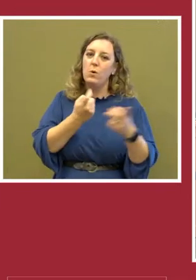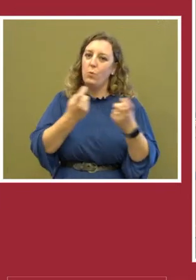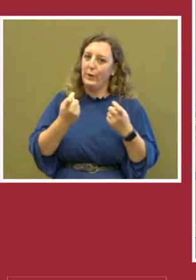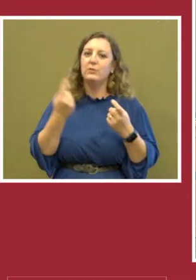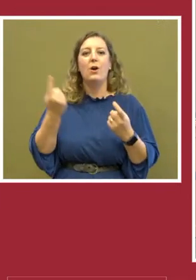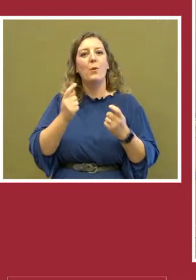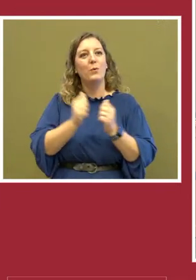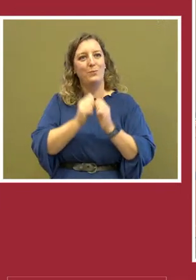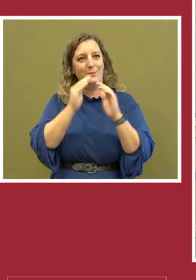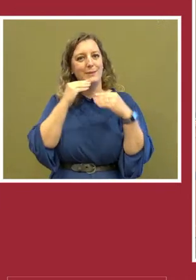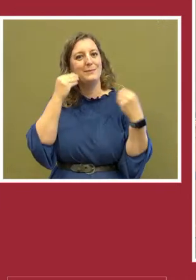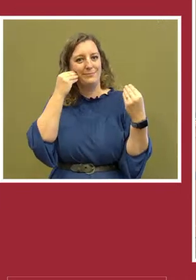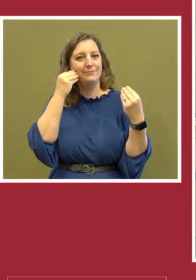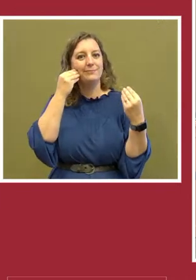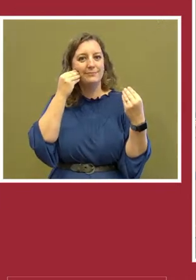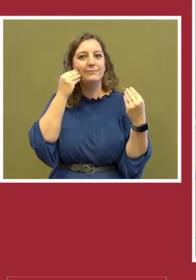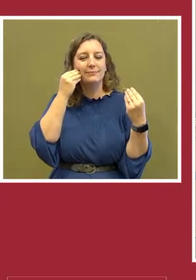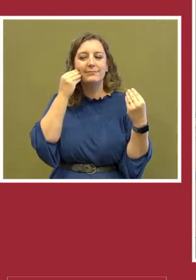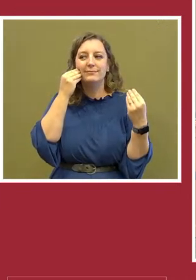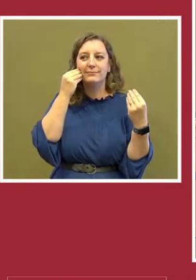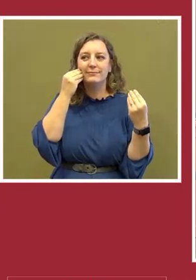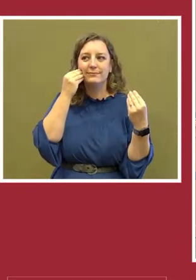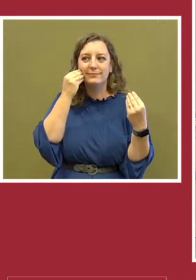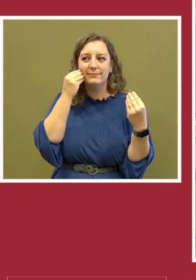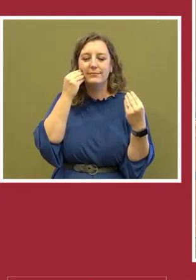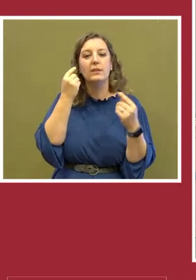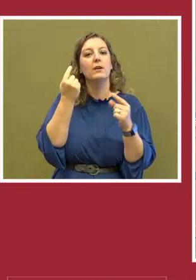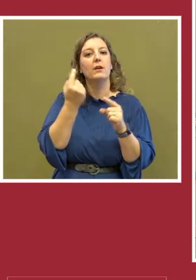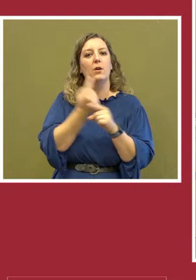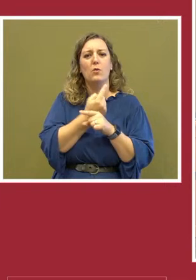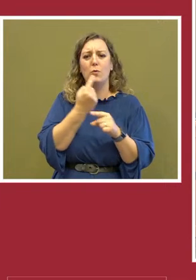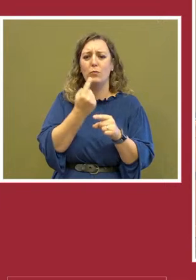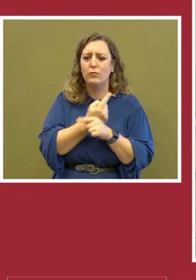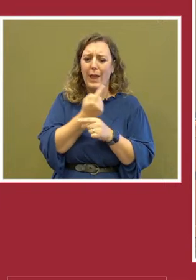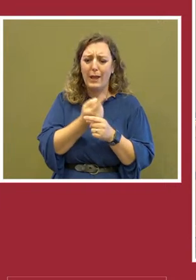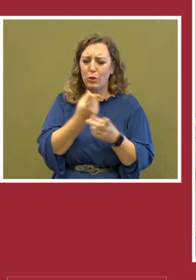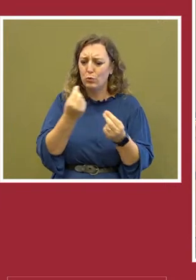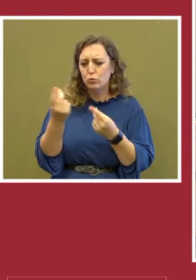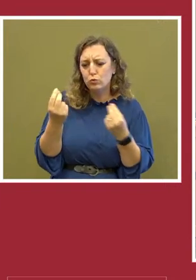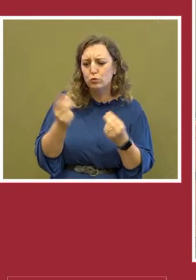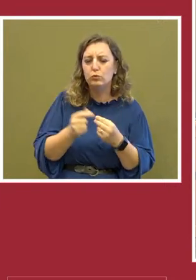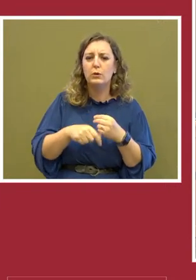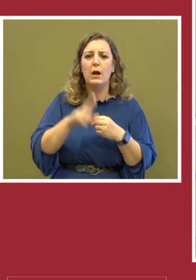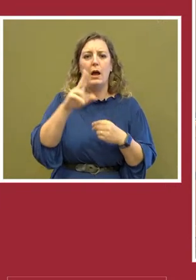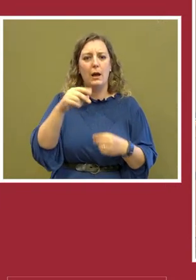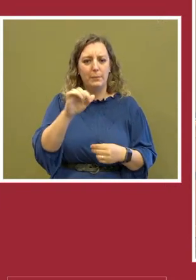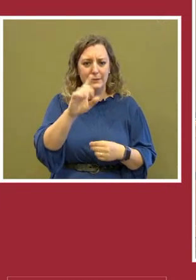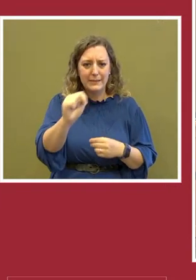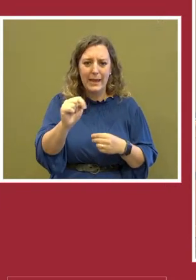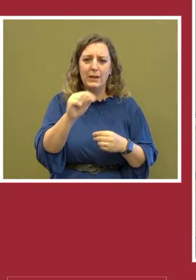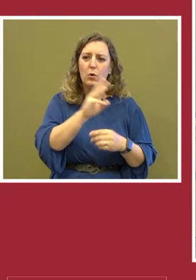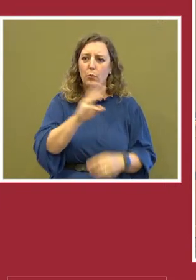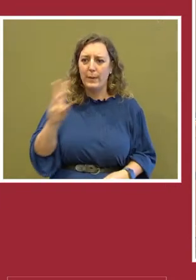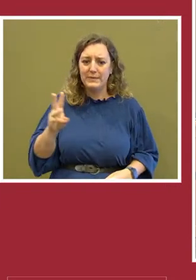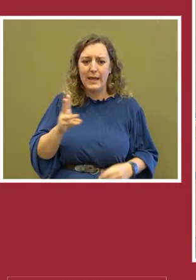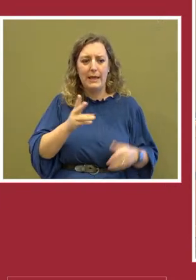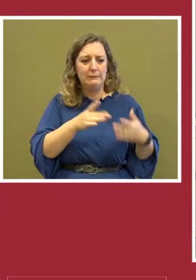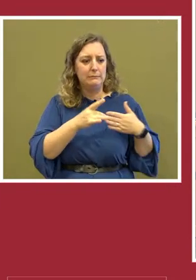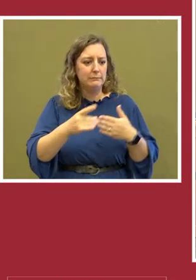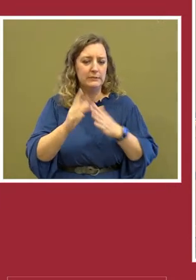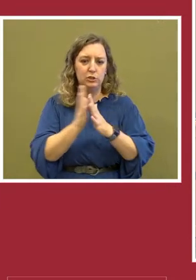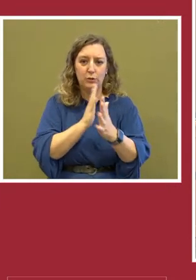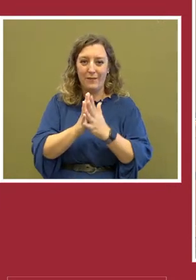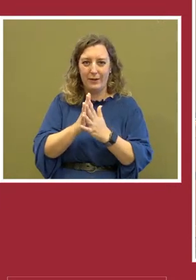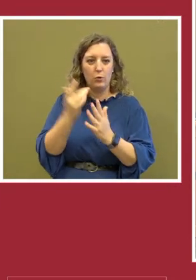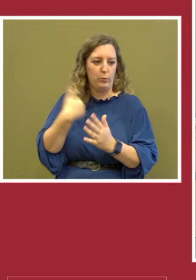always does it with a smile. She does regular chores like updating the website. She directs traffic. We were there